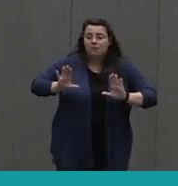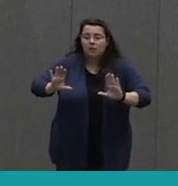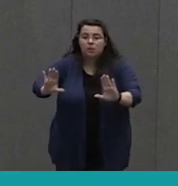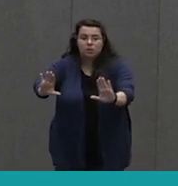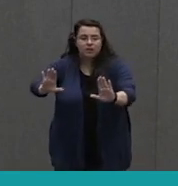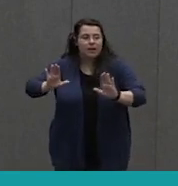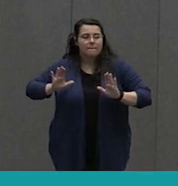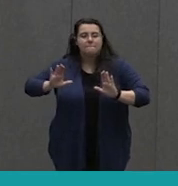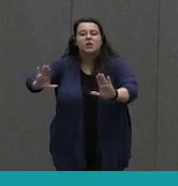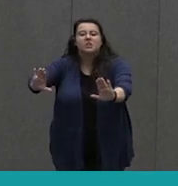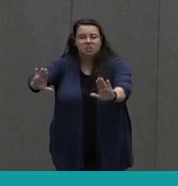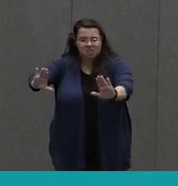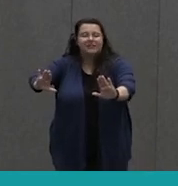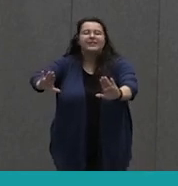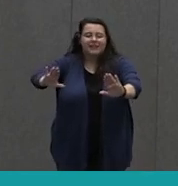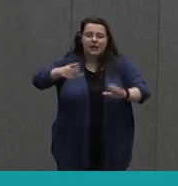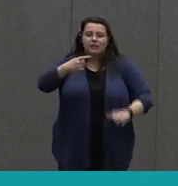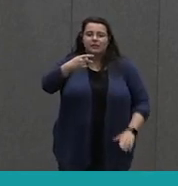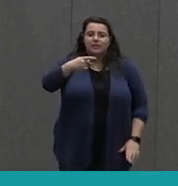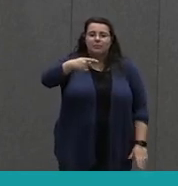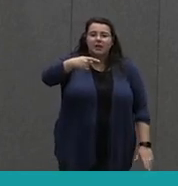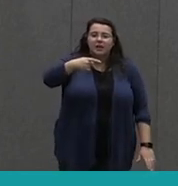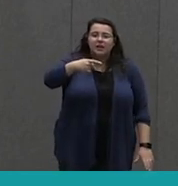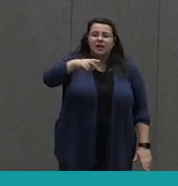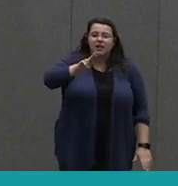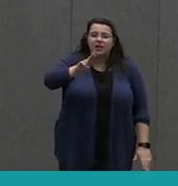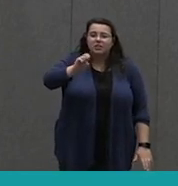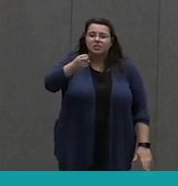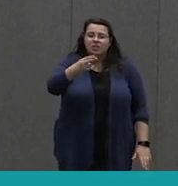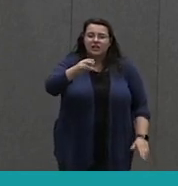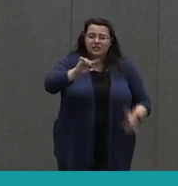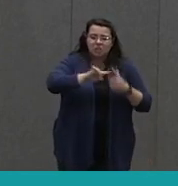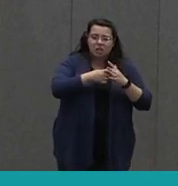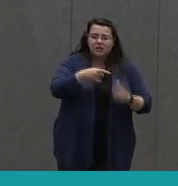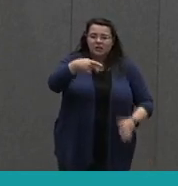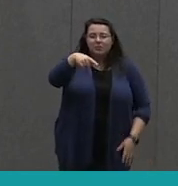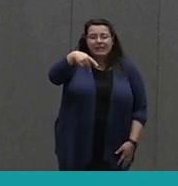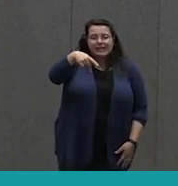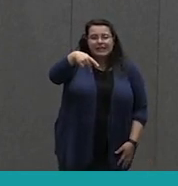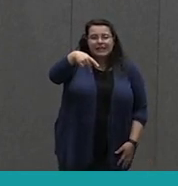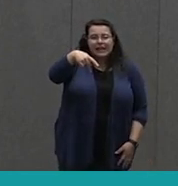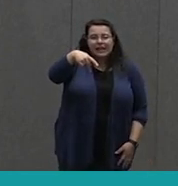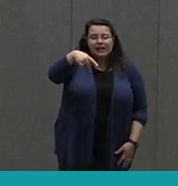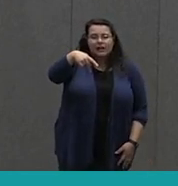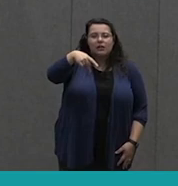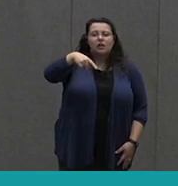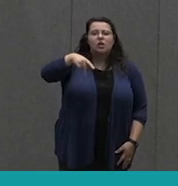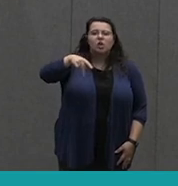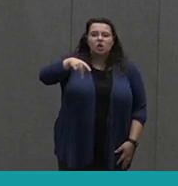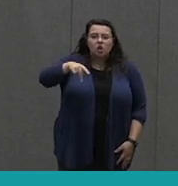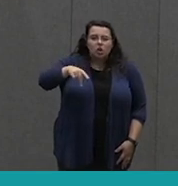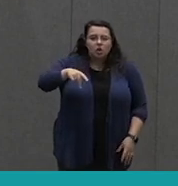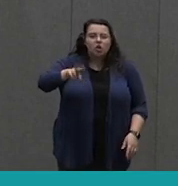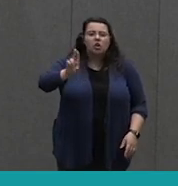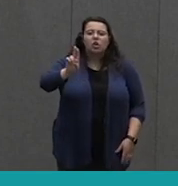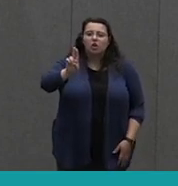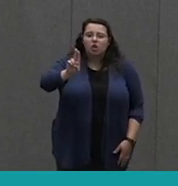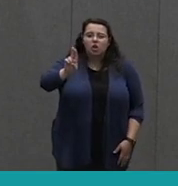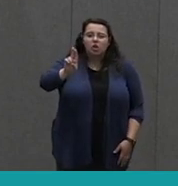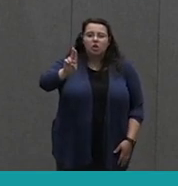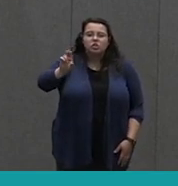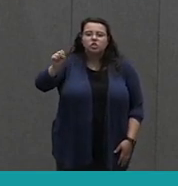Did I wake you? Too bad. Bring on the crusher blade. Push